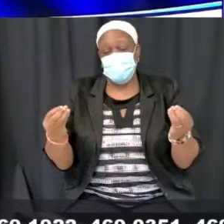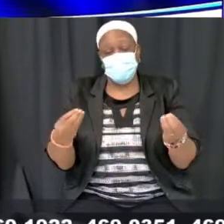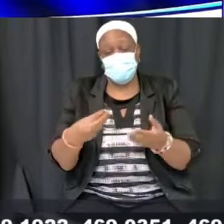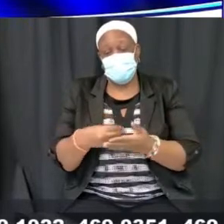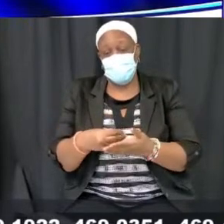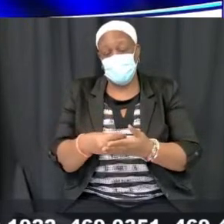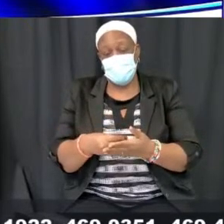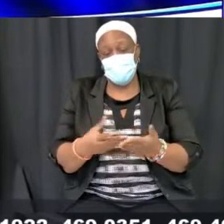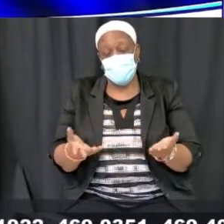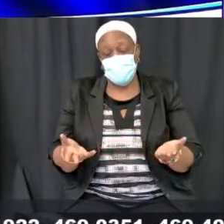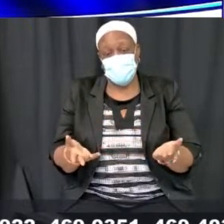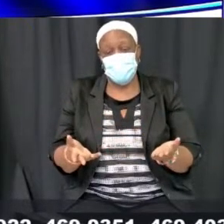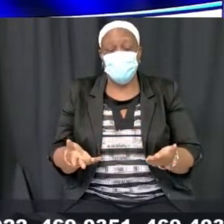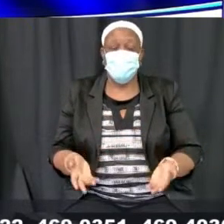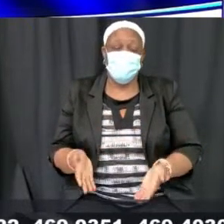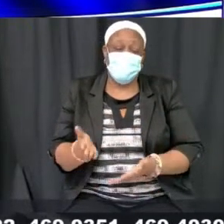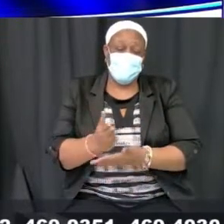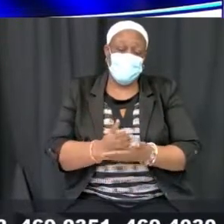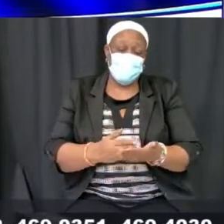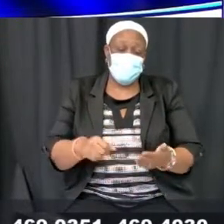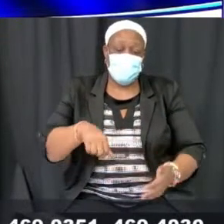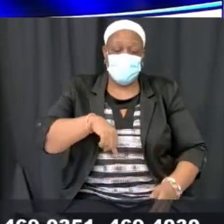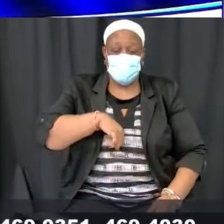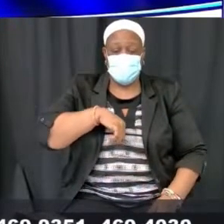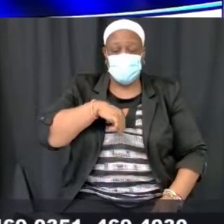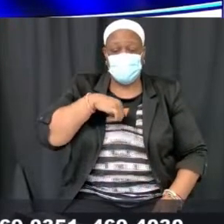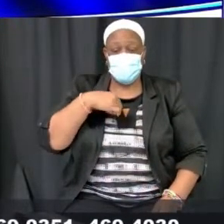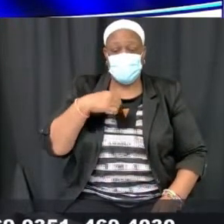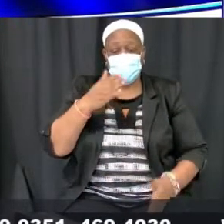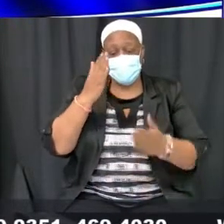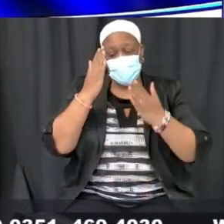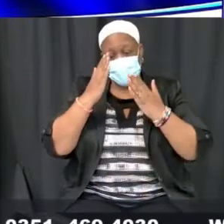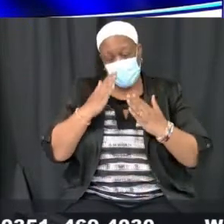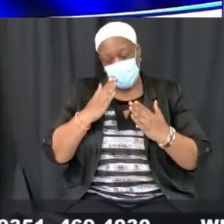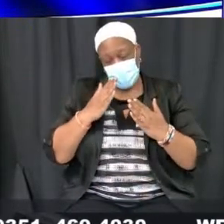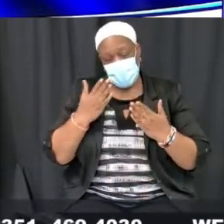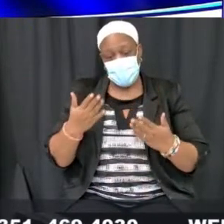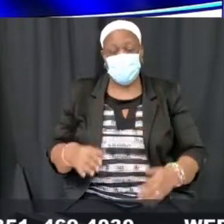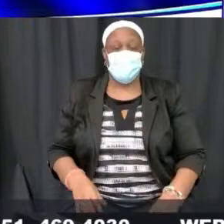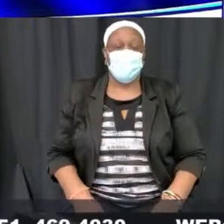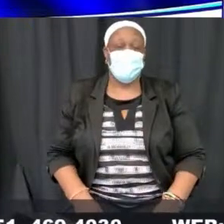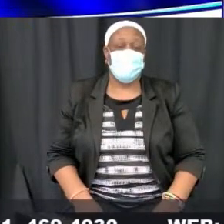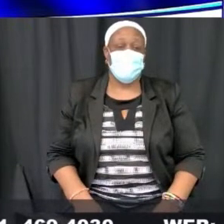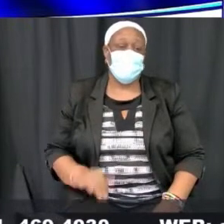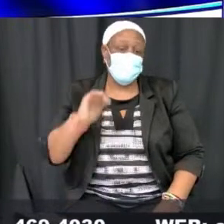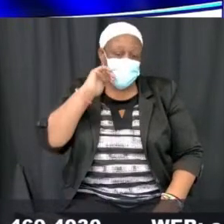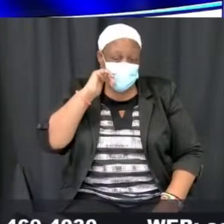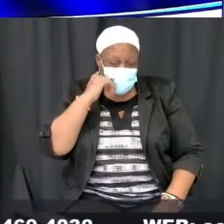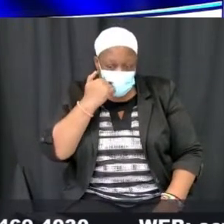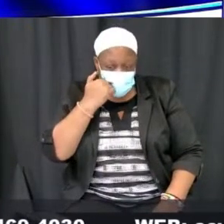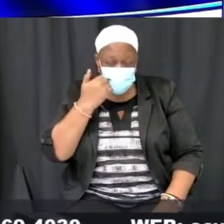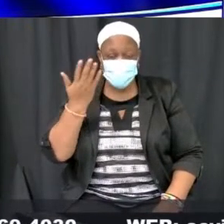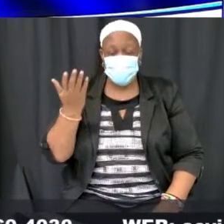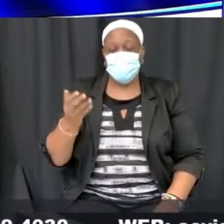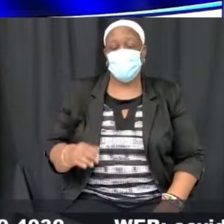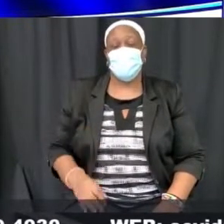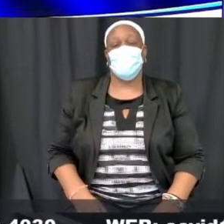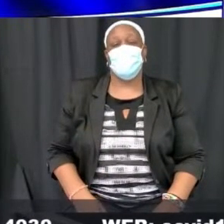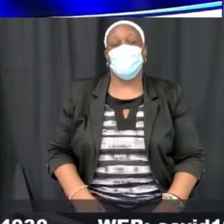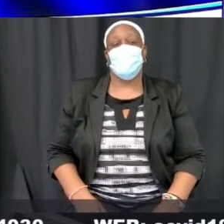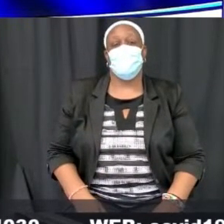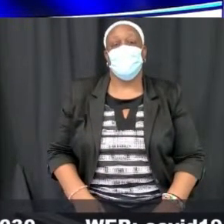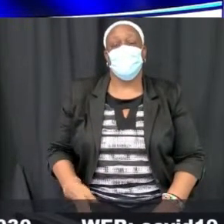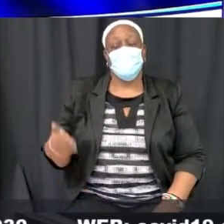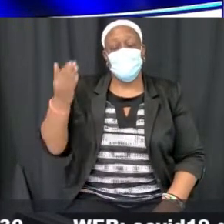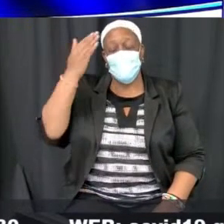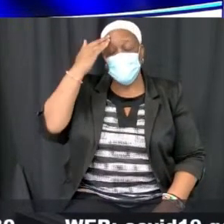and self-worth, hence eroding what would have been otherwise a comfortable or good